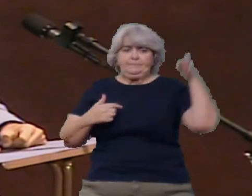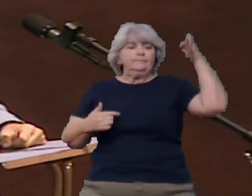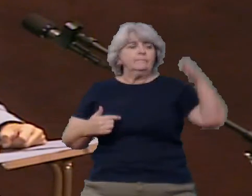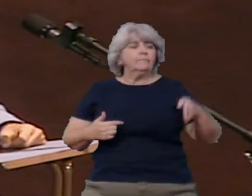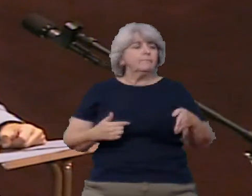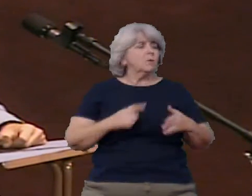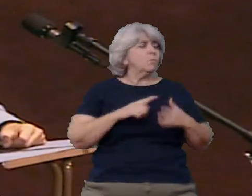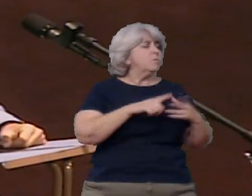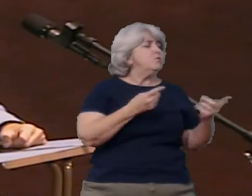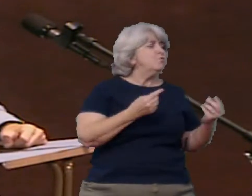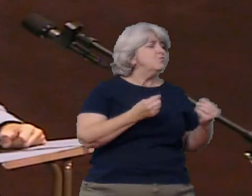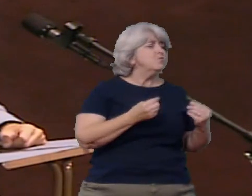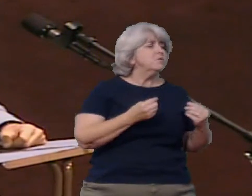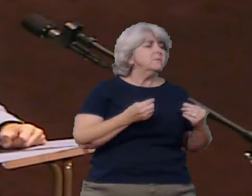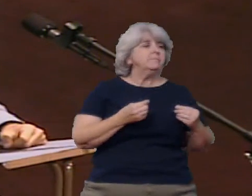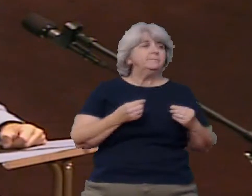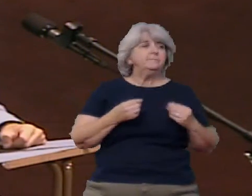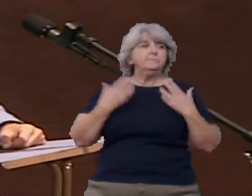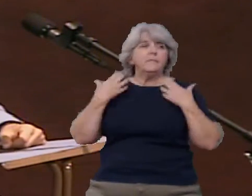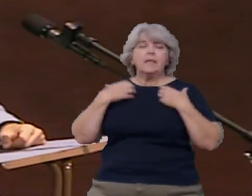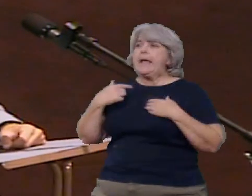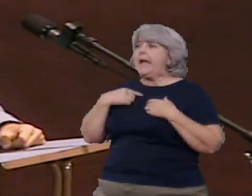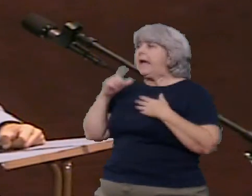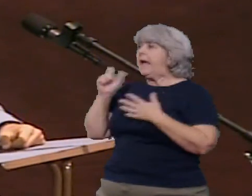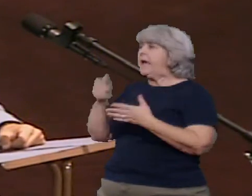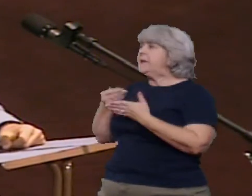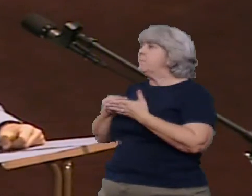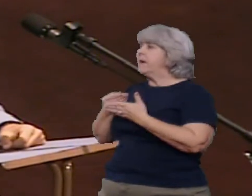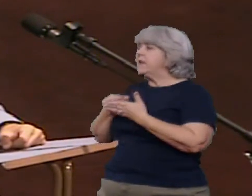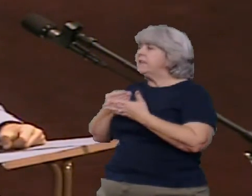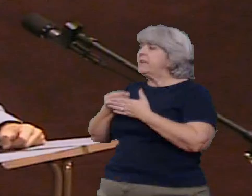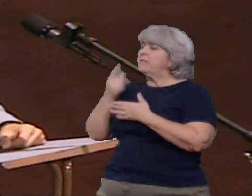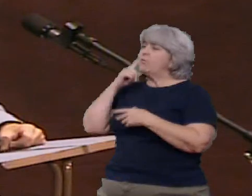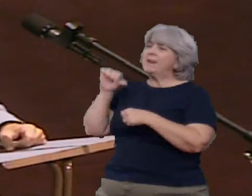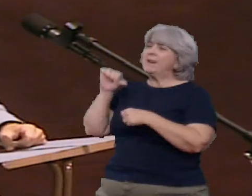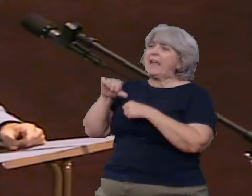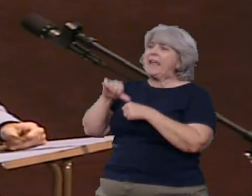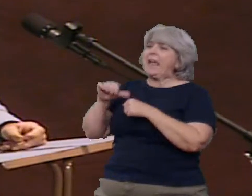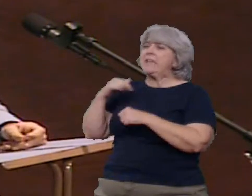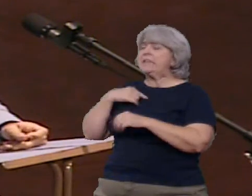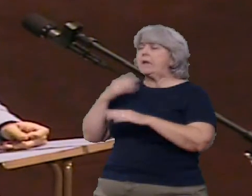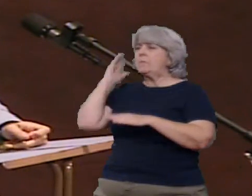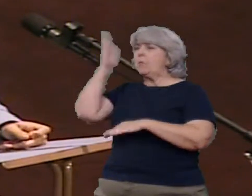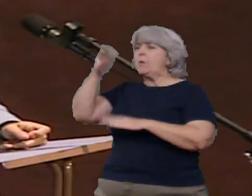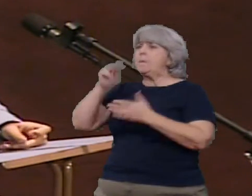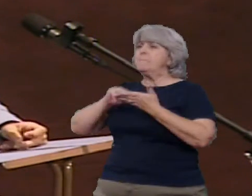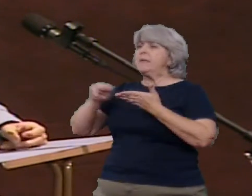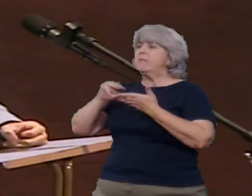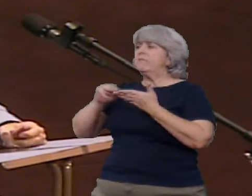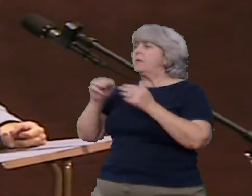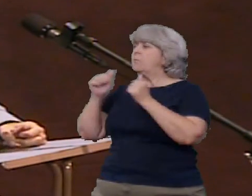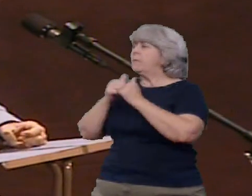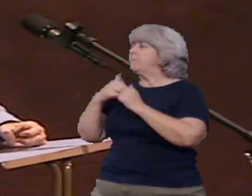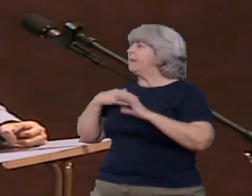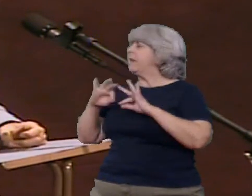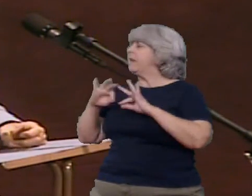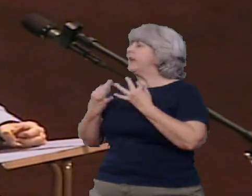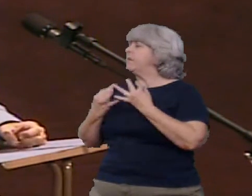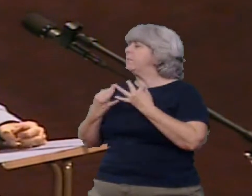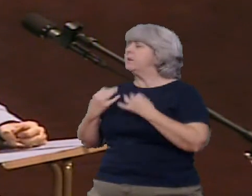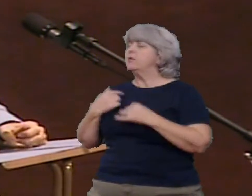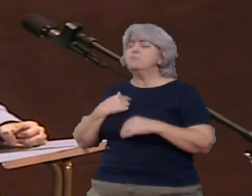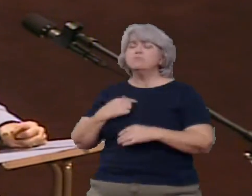are you doing? She said, I'm just trying to get enough money to get some gas and going to Memphis to be with some family, just getting out of here. I said,